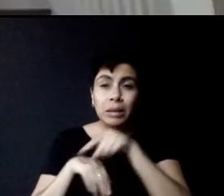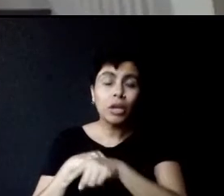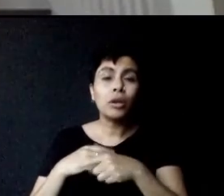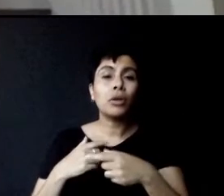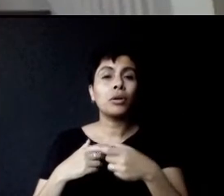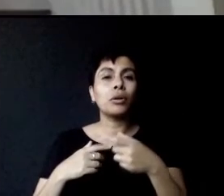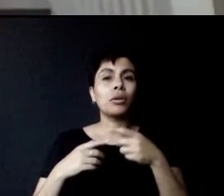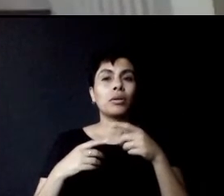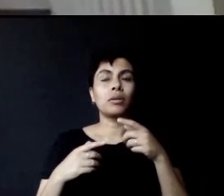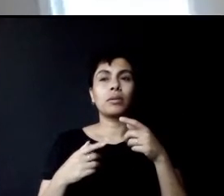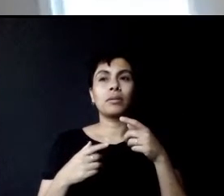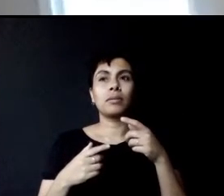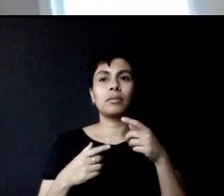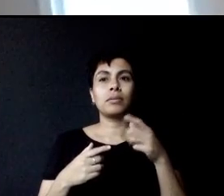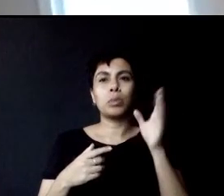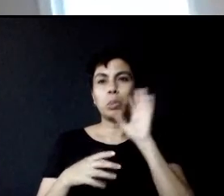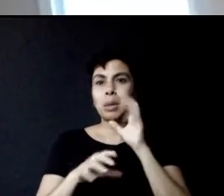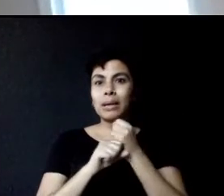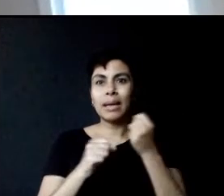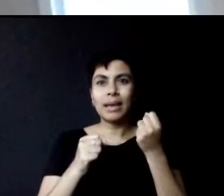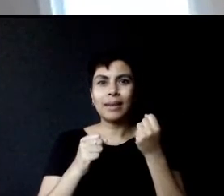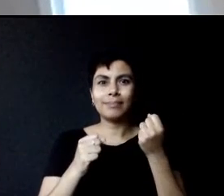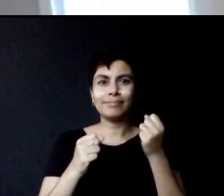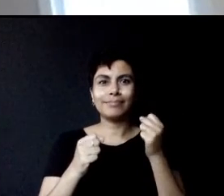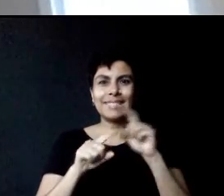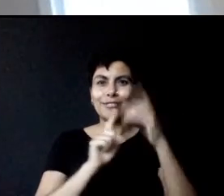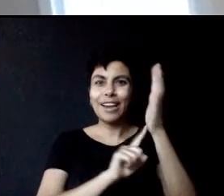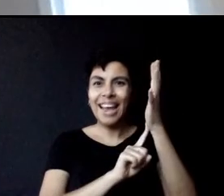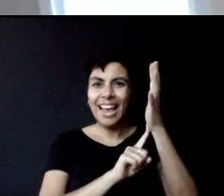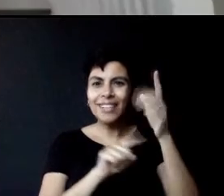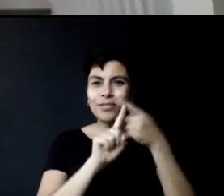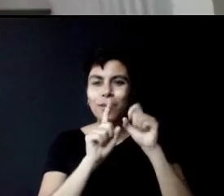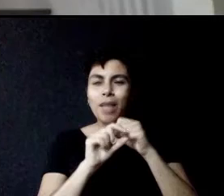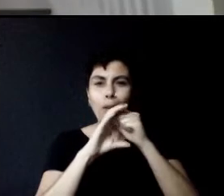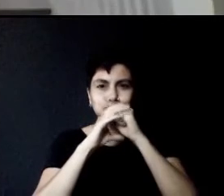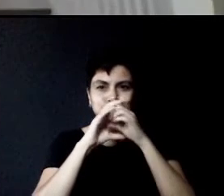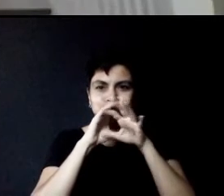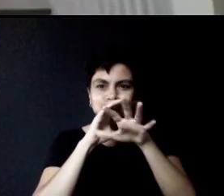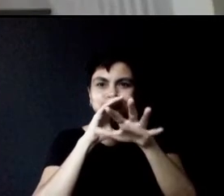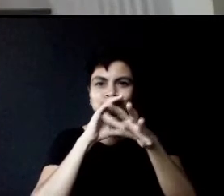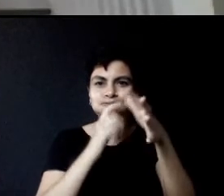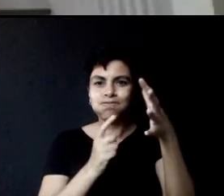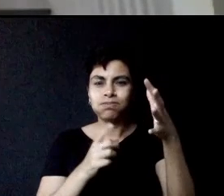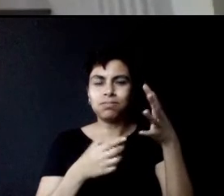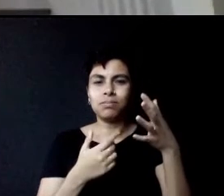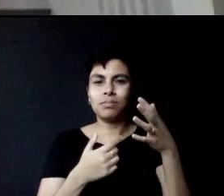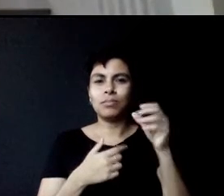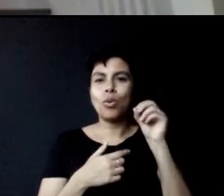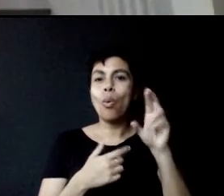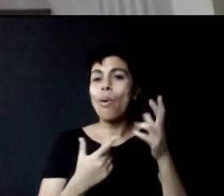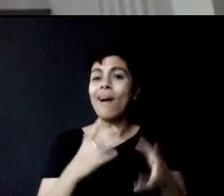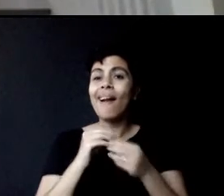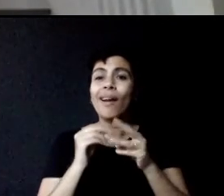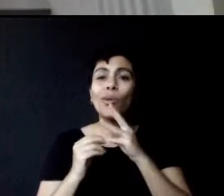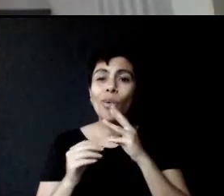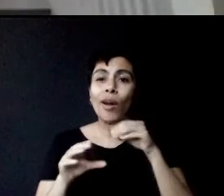freezer. You get a bunch of like hands, or you might pour some water in a